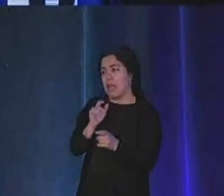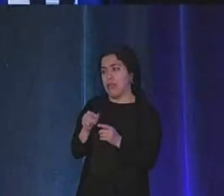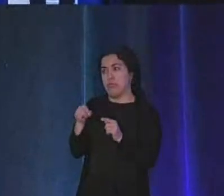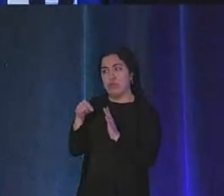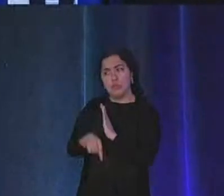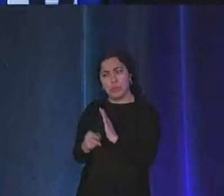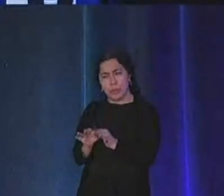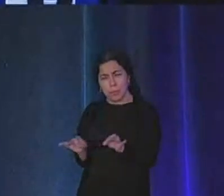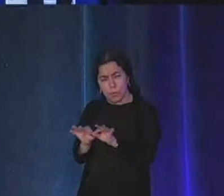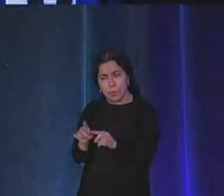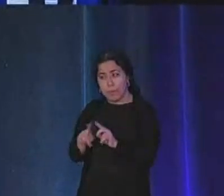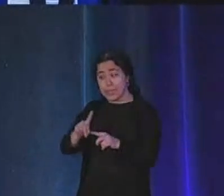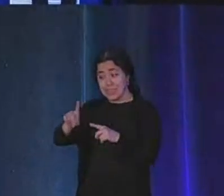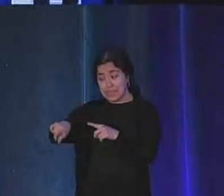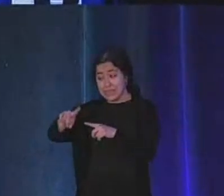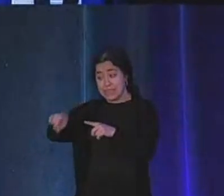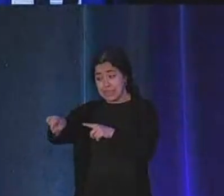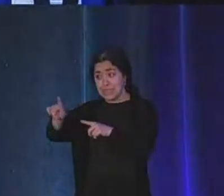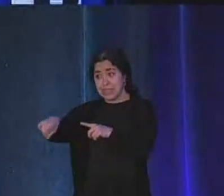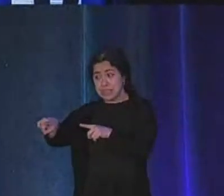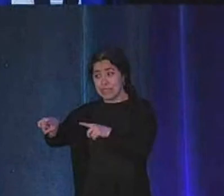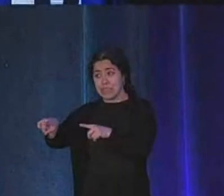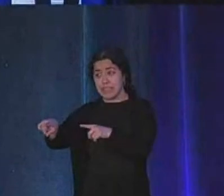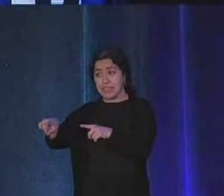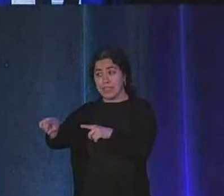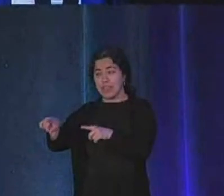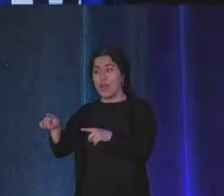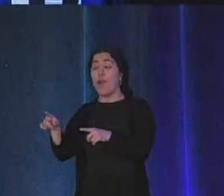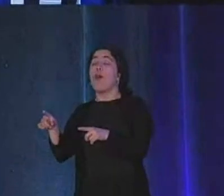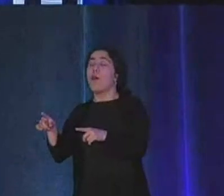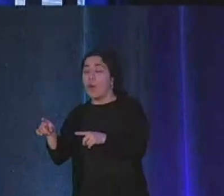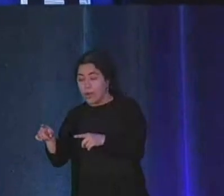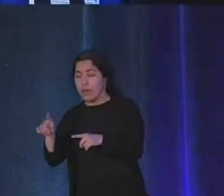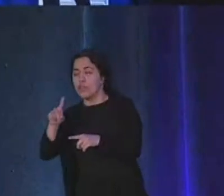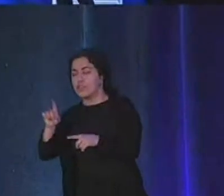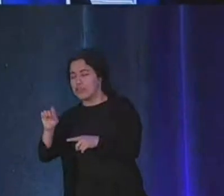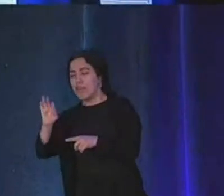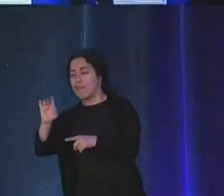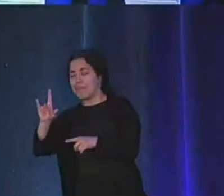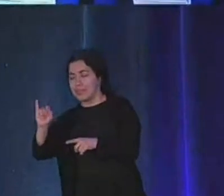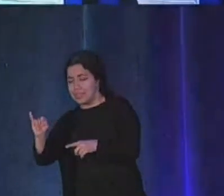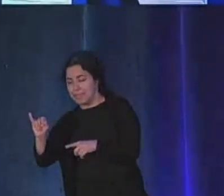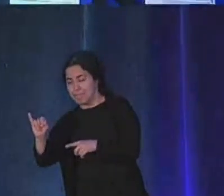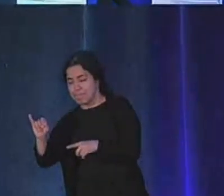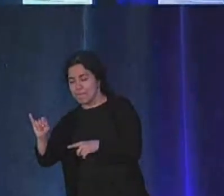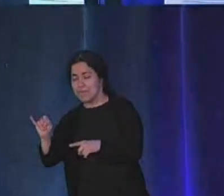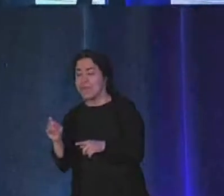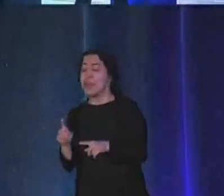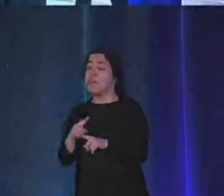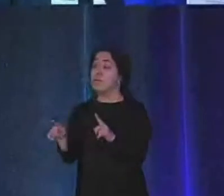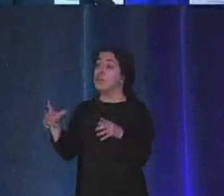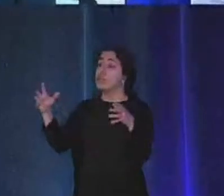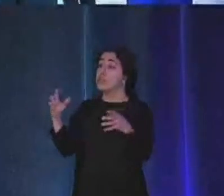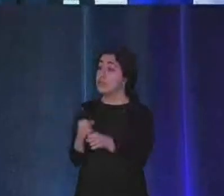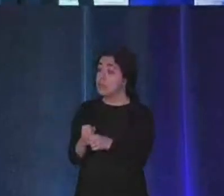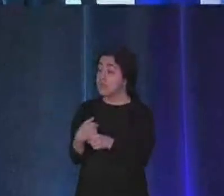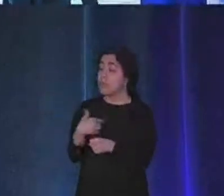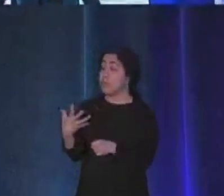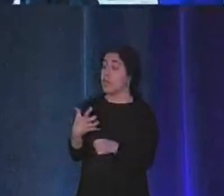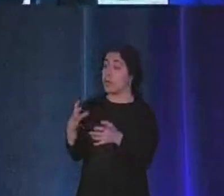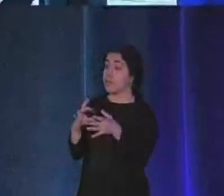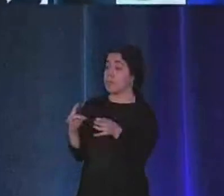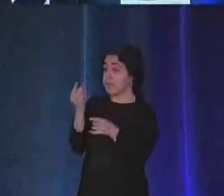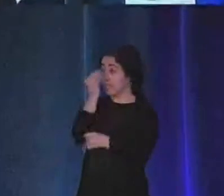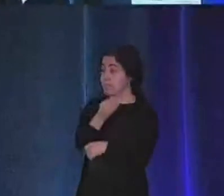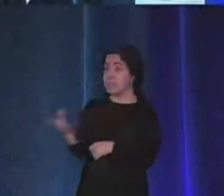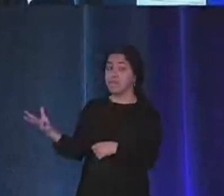like, Z. Let's use Zoffly. But to summarize, I really want to say this.